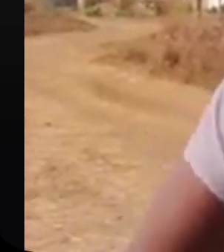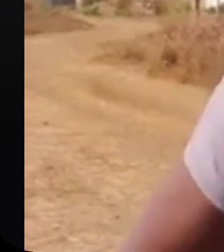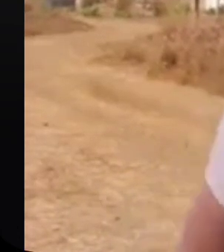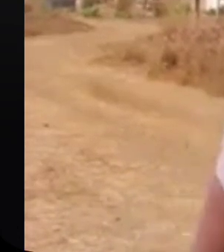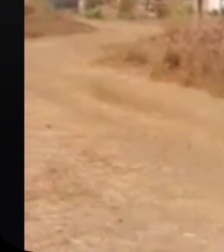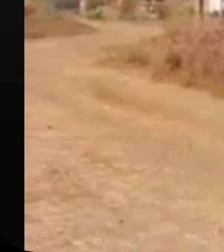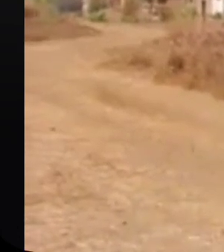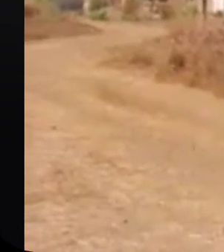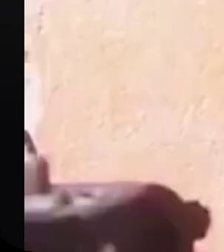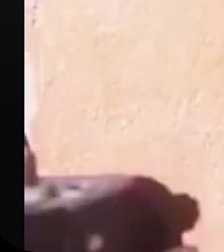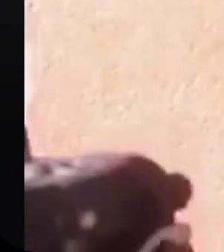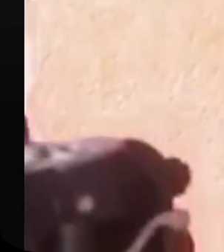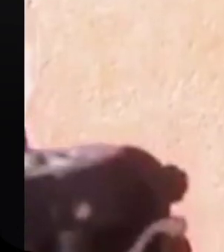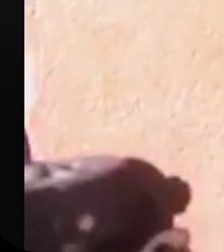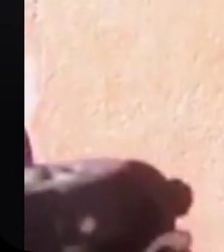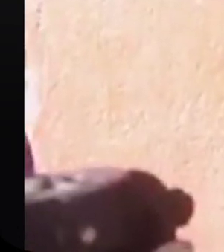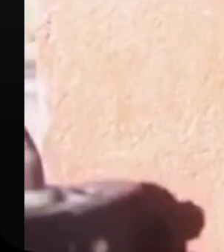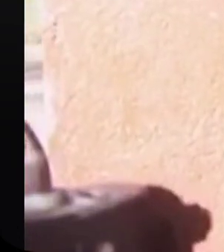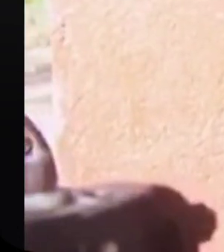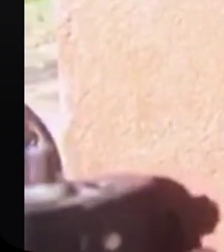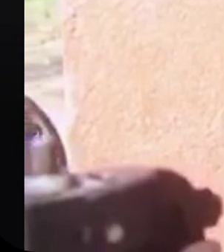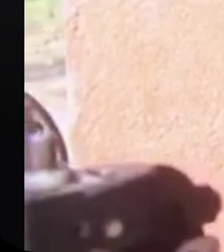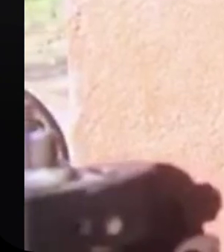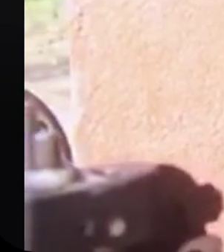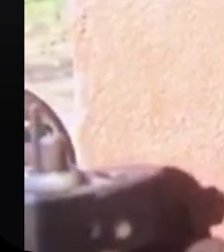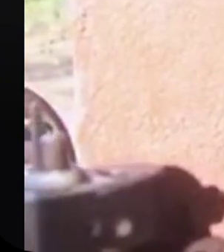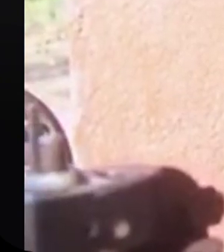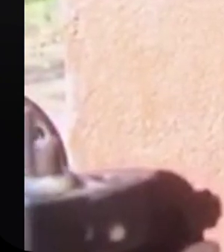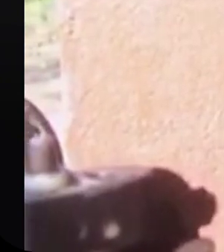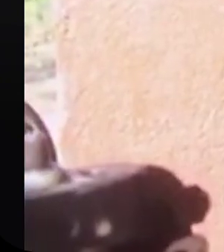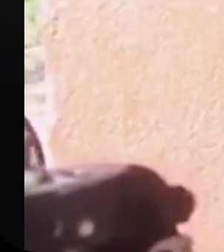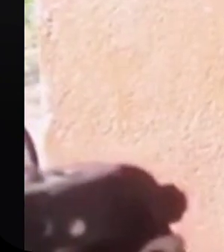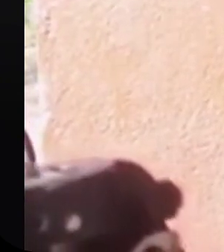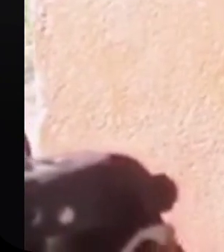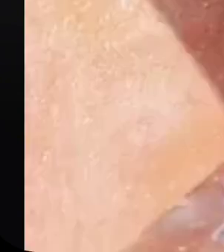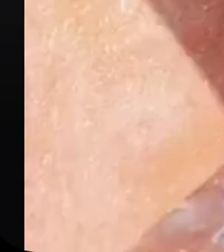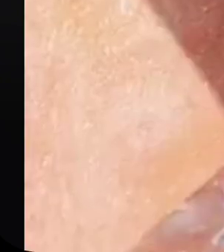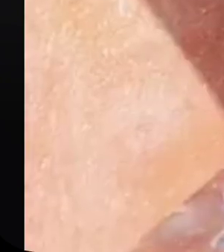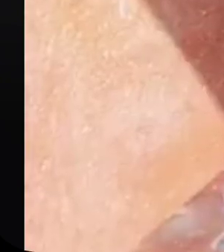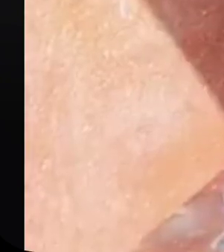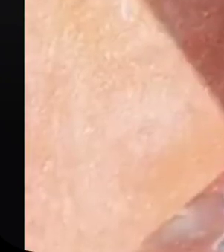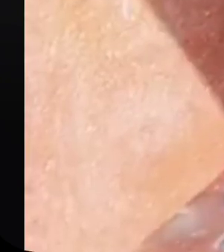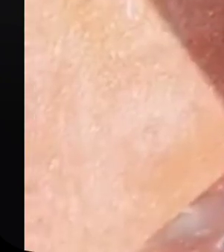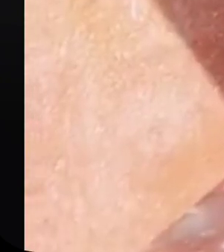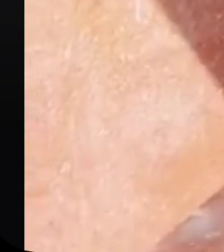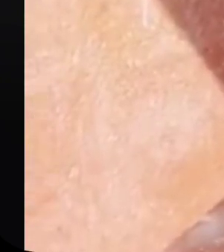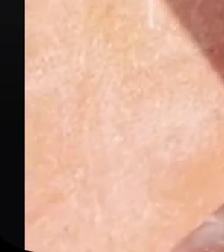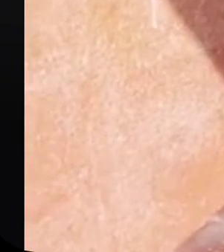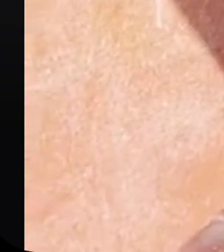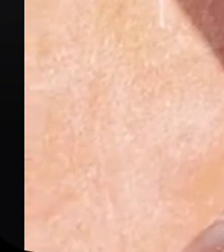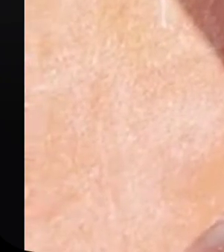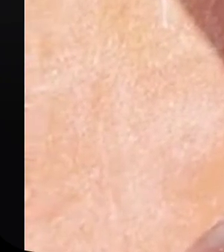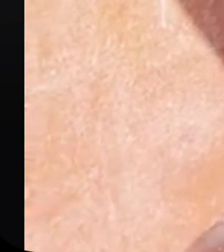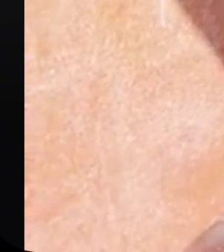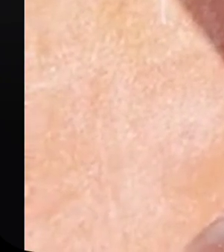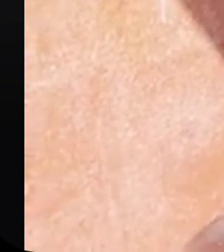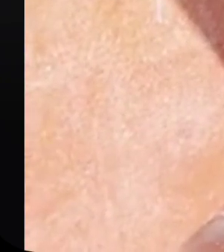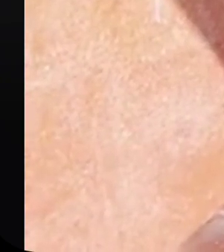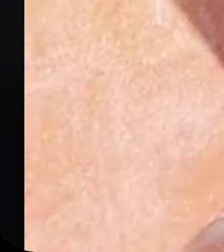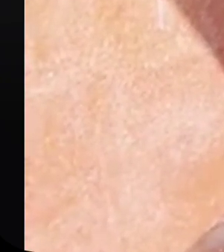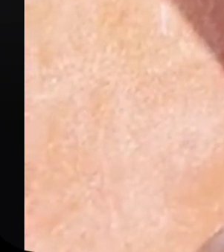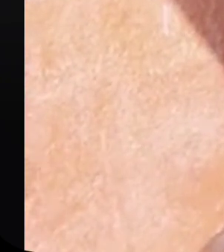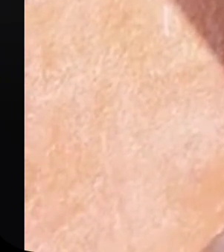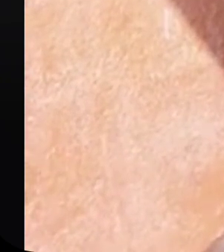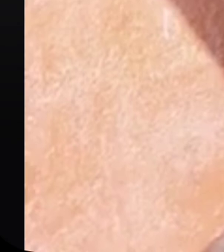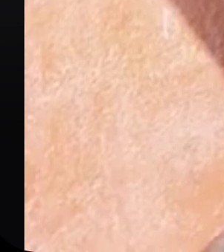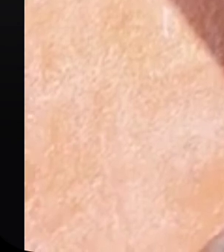Africans, and more like Salone. Na my name is Pt2 ade Kambia. Me na tailor in work they do.